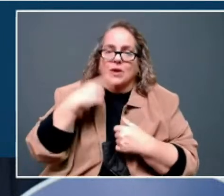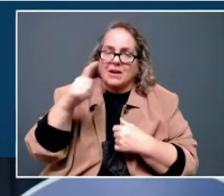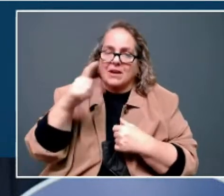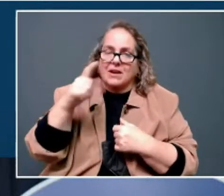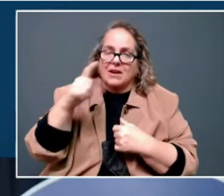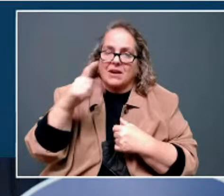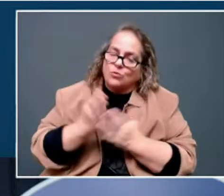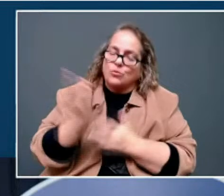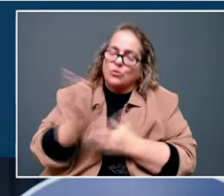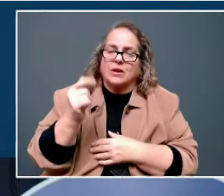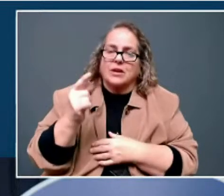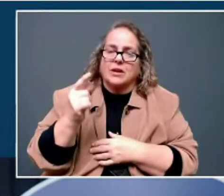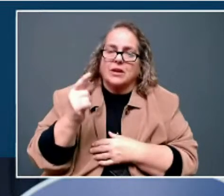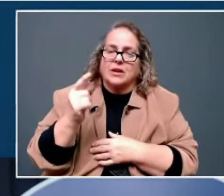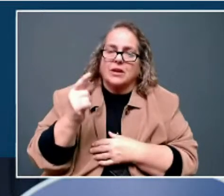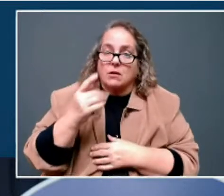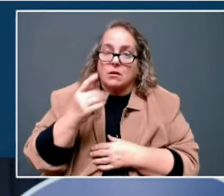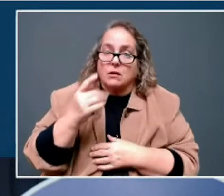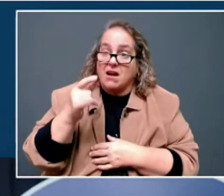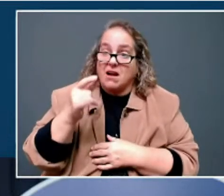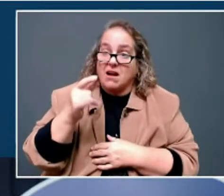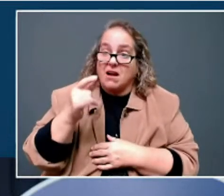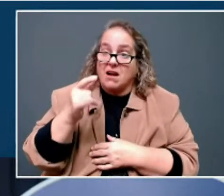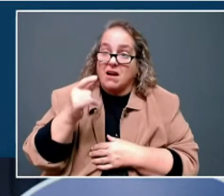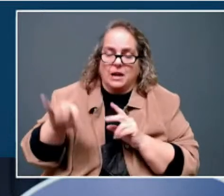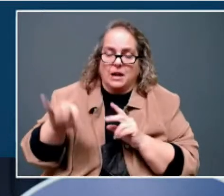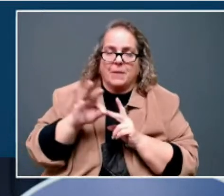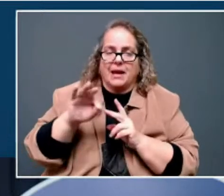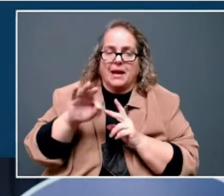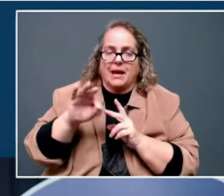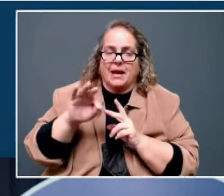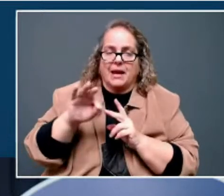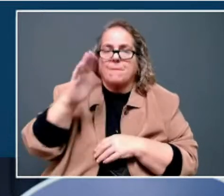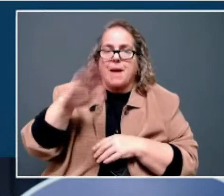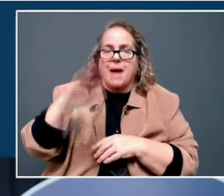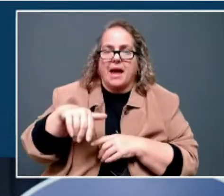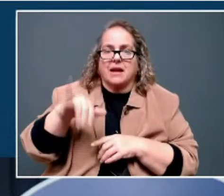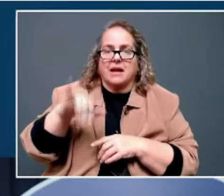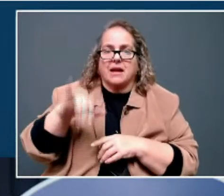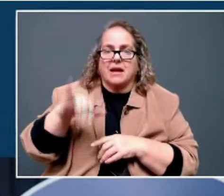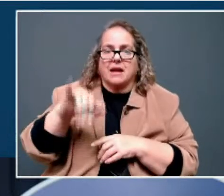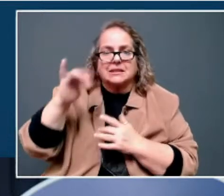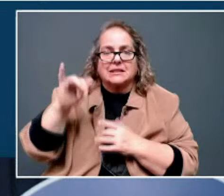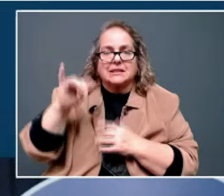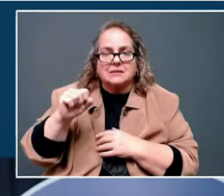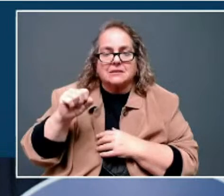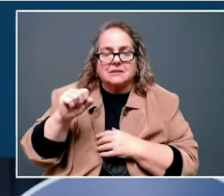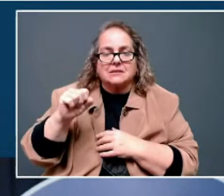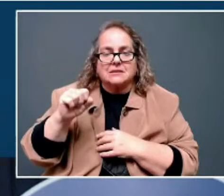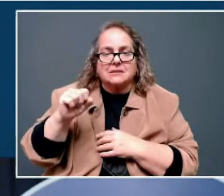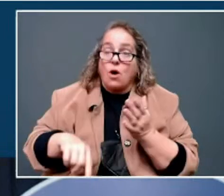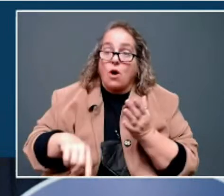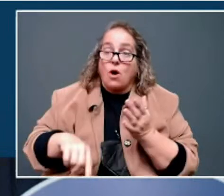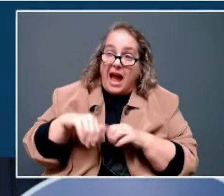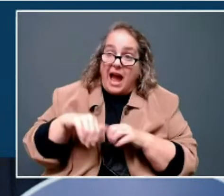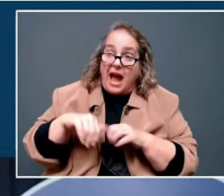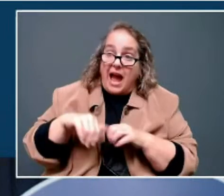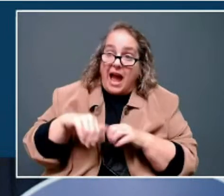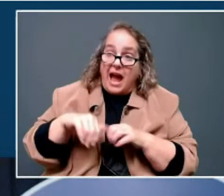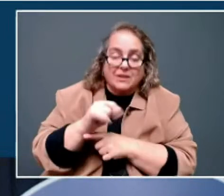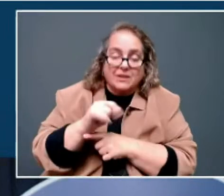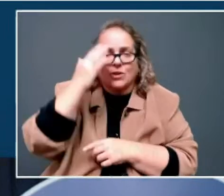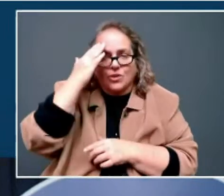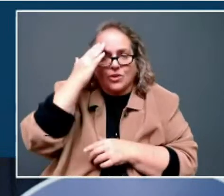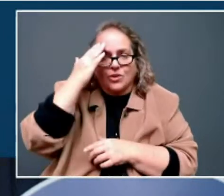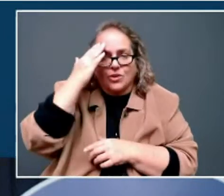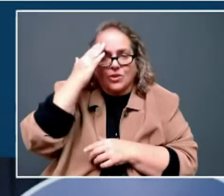we face, we don't get to pick. And what it takes to defeat it is what it takes to defeat it. So we do have to do more. 5 and